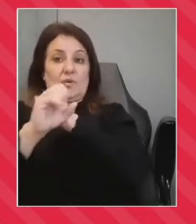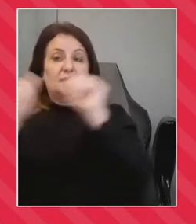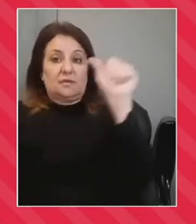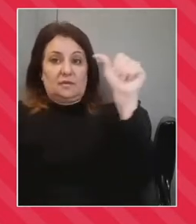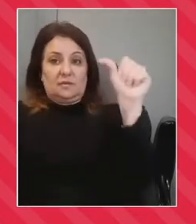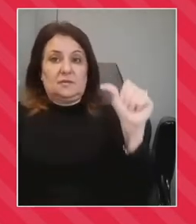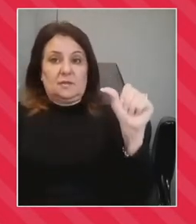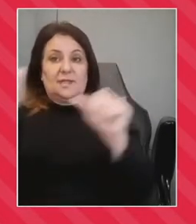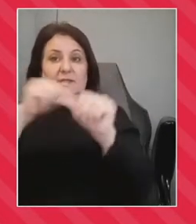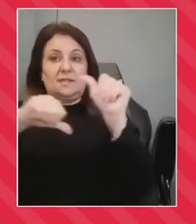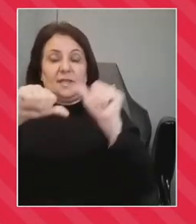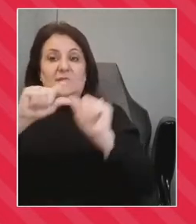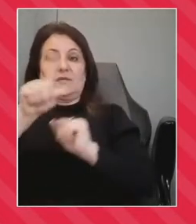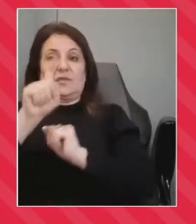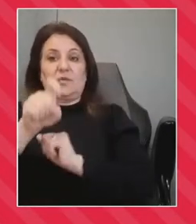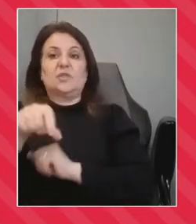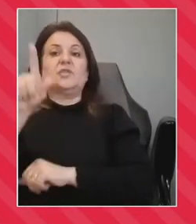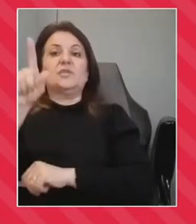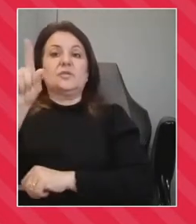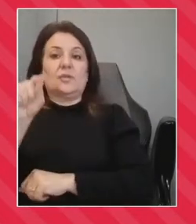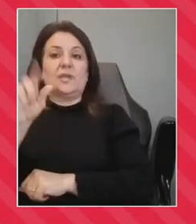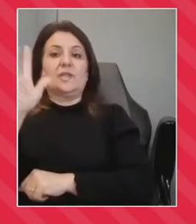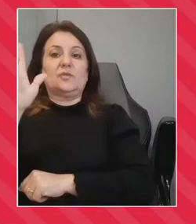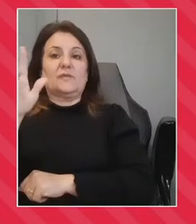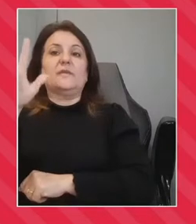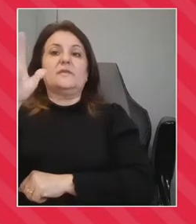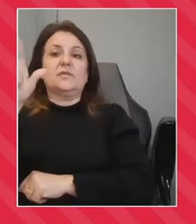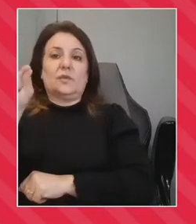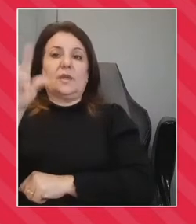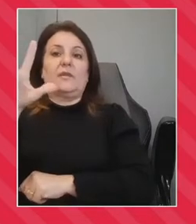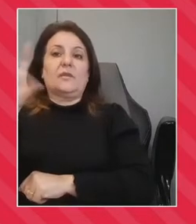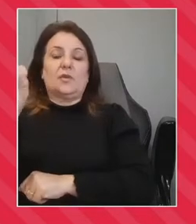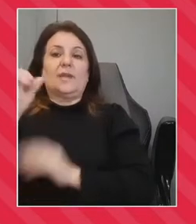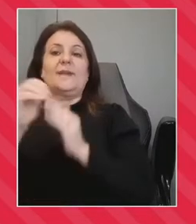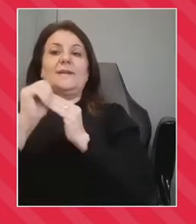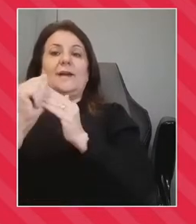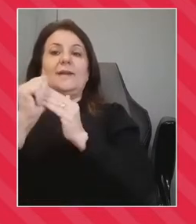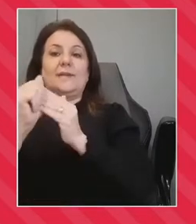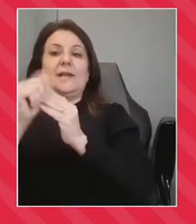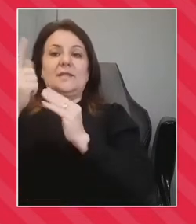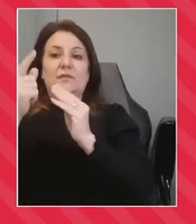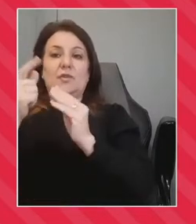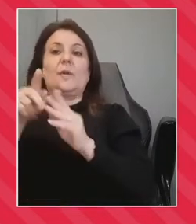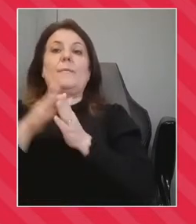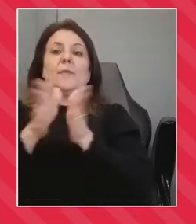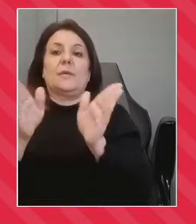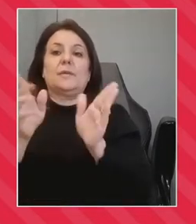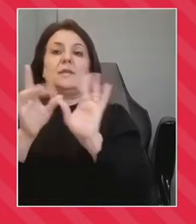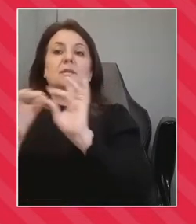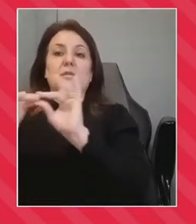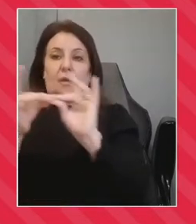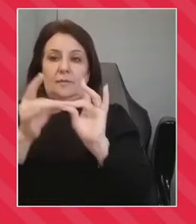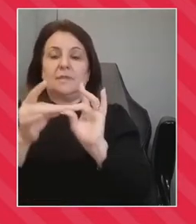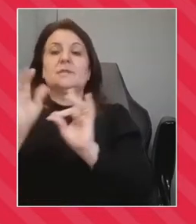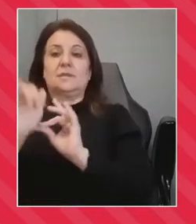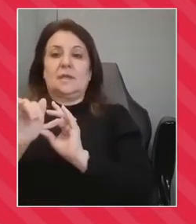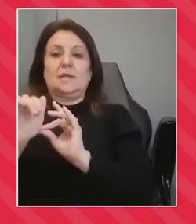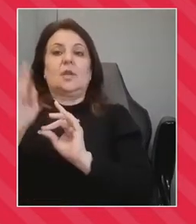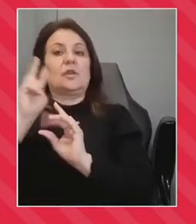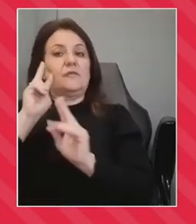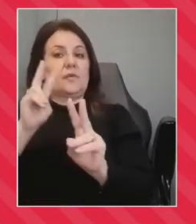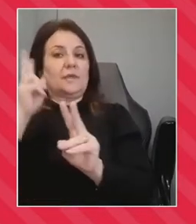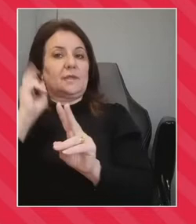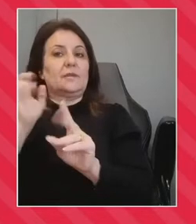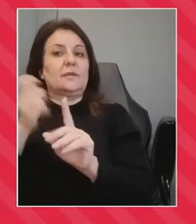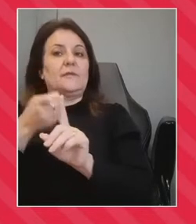for the 2025-2030 edition of the dietary guidelines for public comment, and look forward to hearing thoughts on that. And then finally,